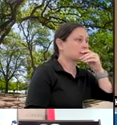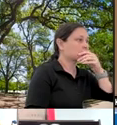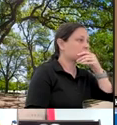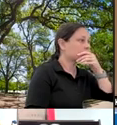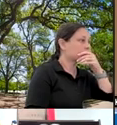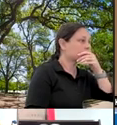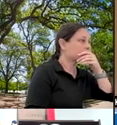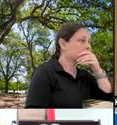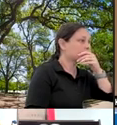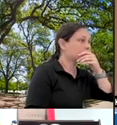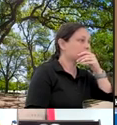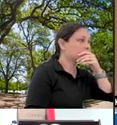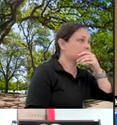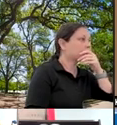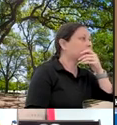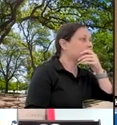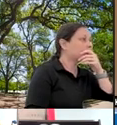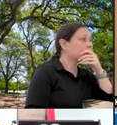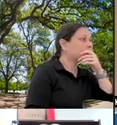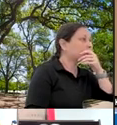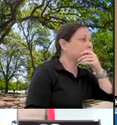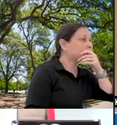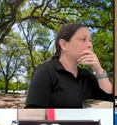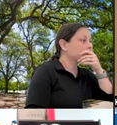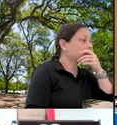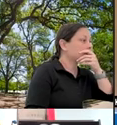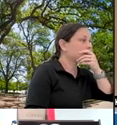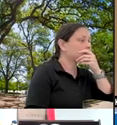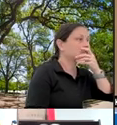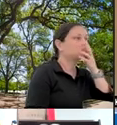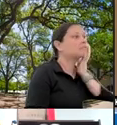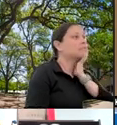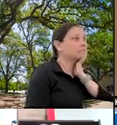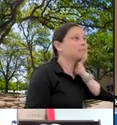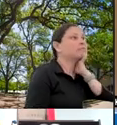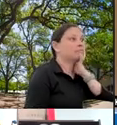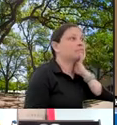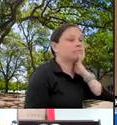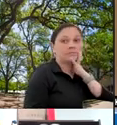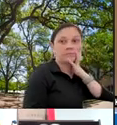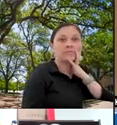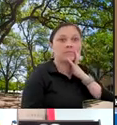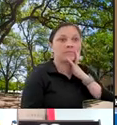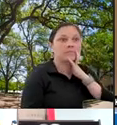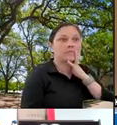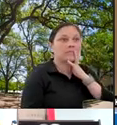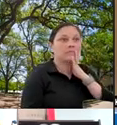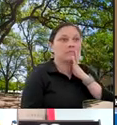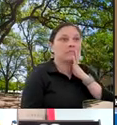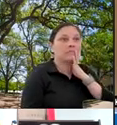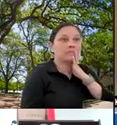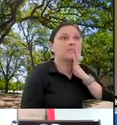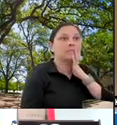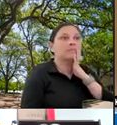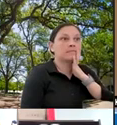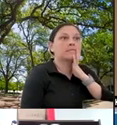folks in early childhood. I think sometimes child care takes up a lot of the space, but this is much bigger, and we certainly